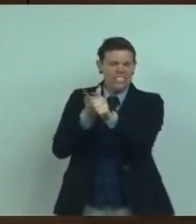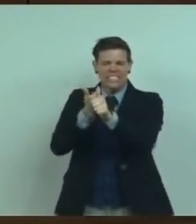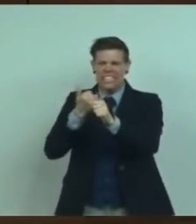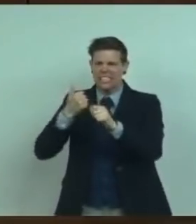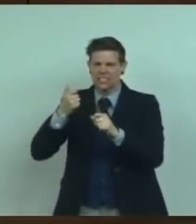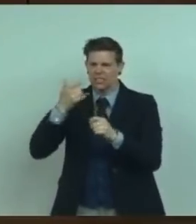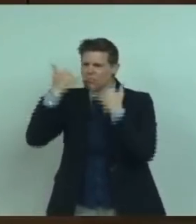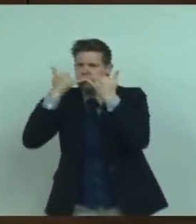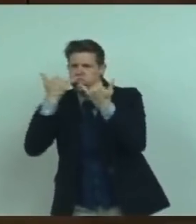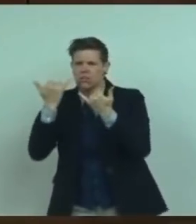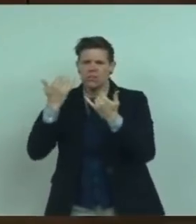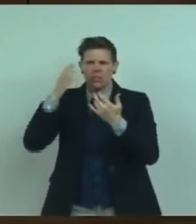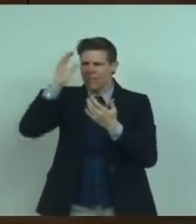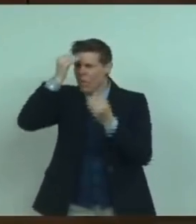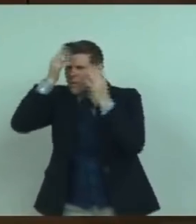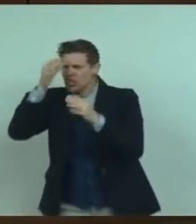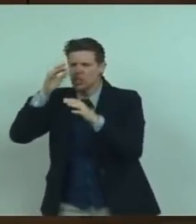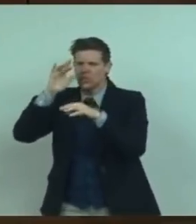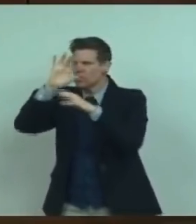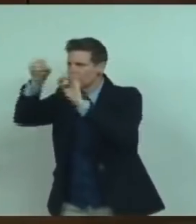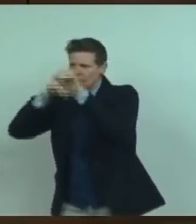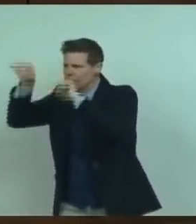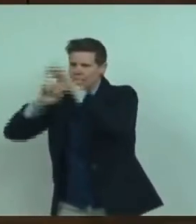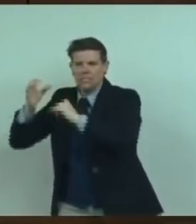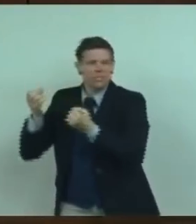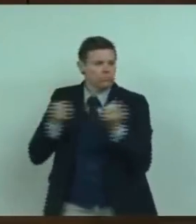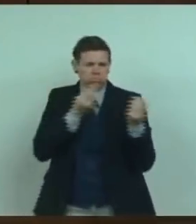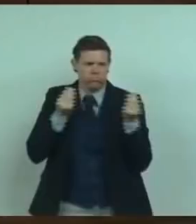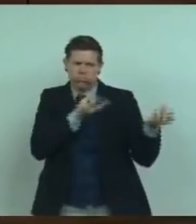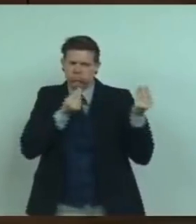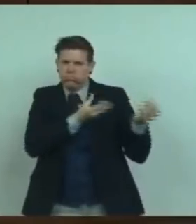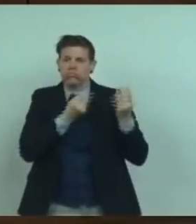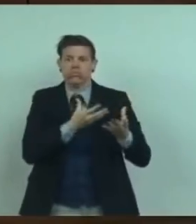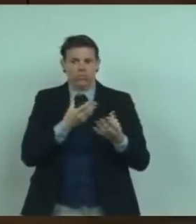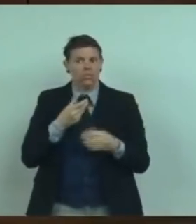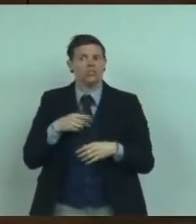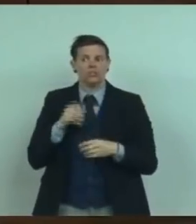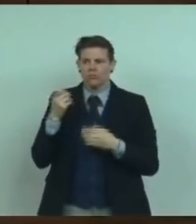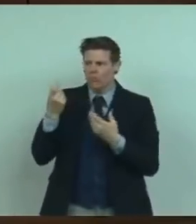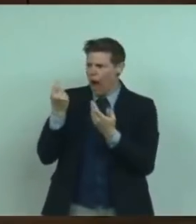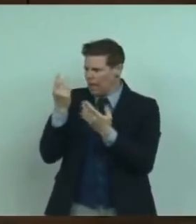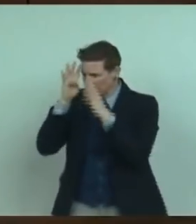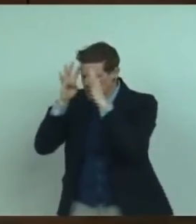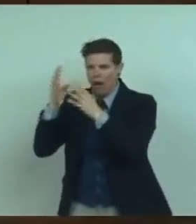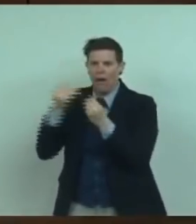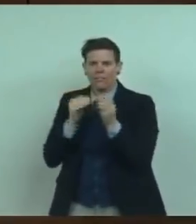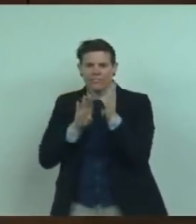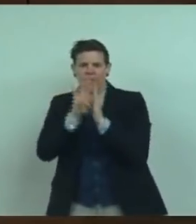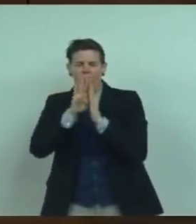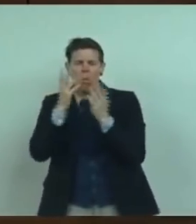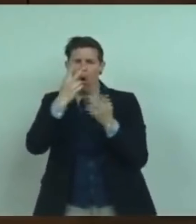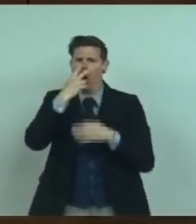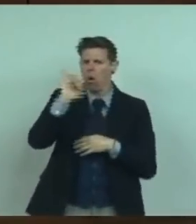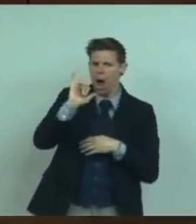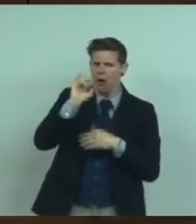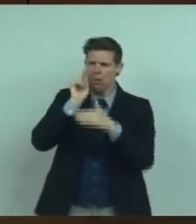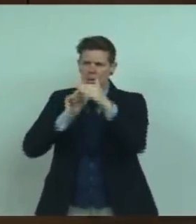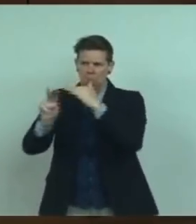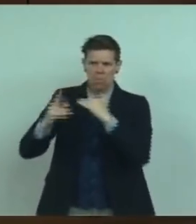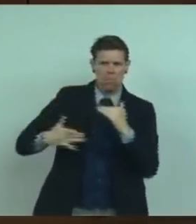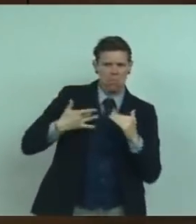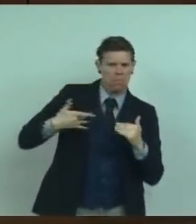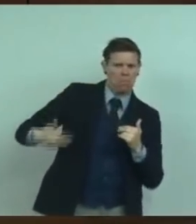that our modeling efforts are important for the federal government because they used only best practice or